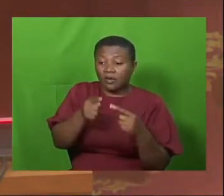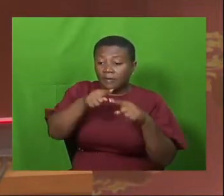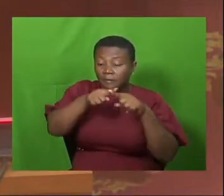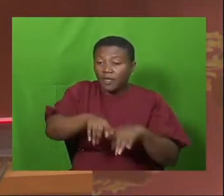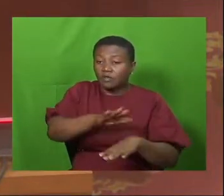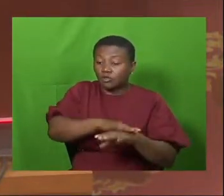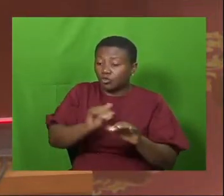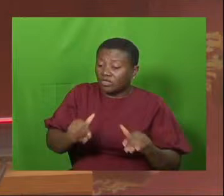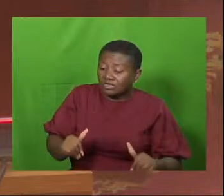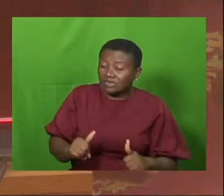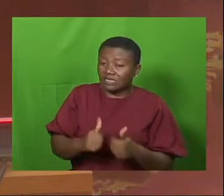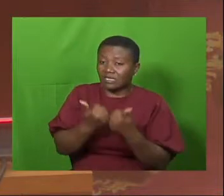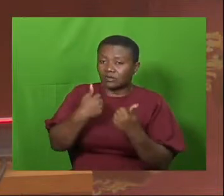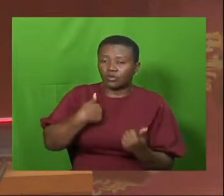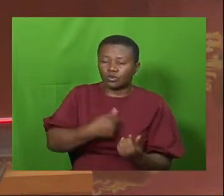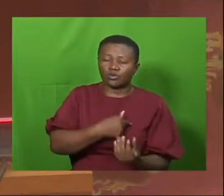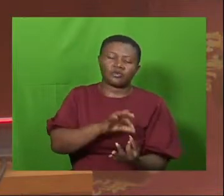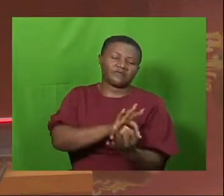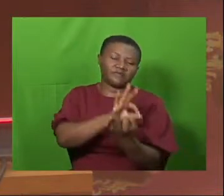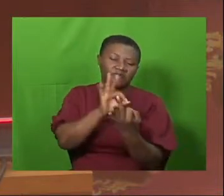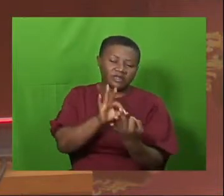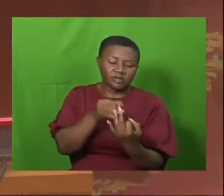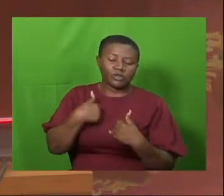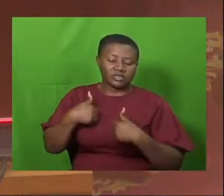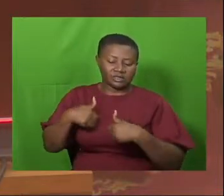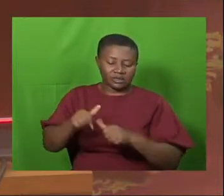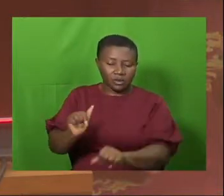country, we are still implementing successfully.